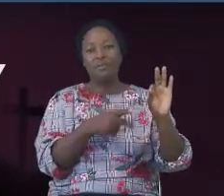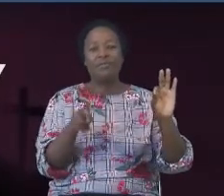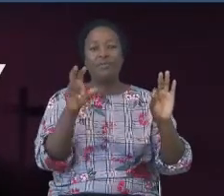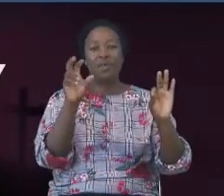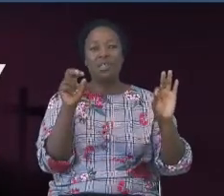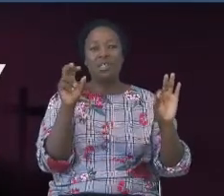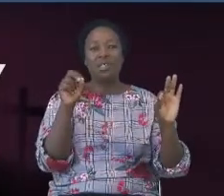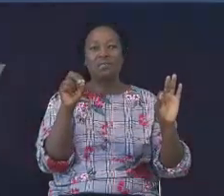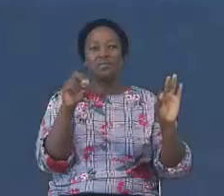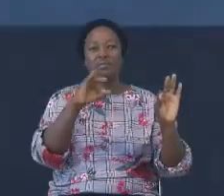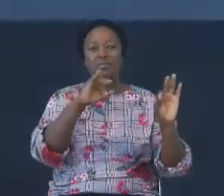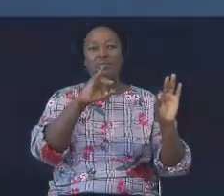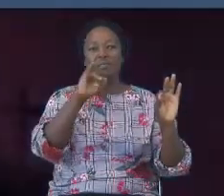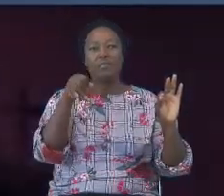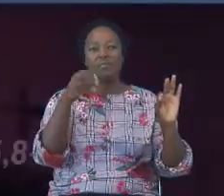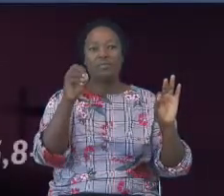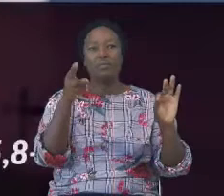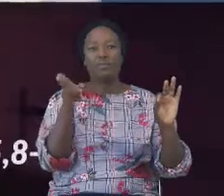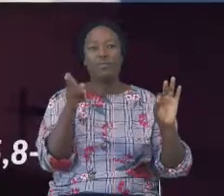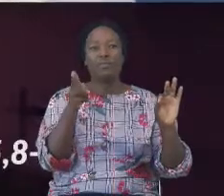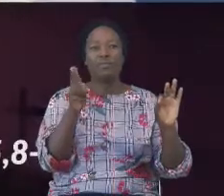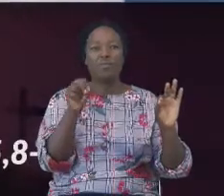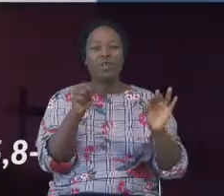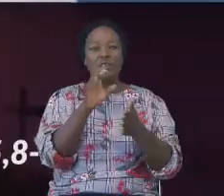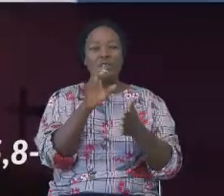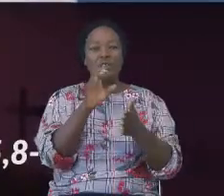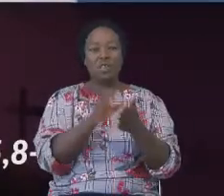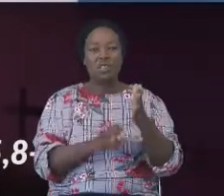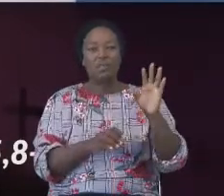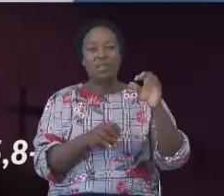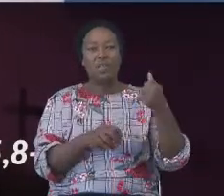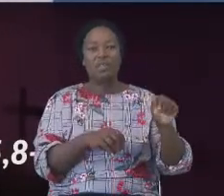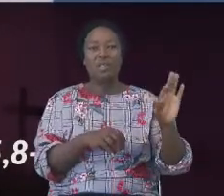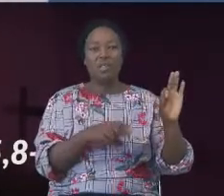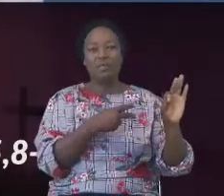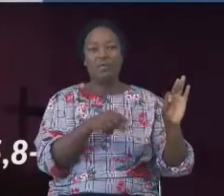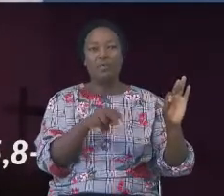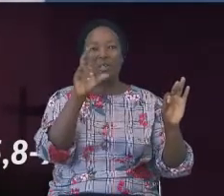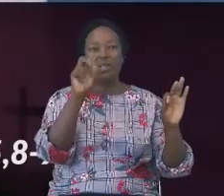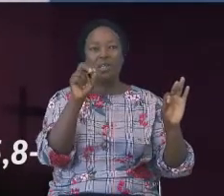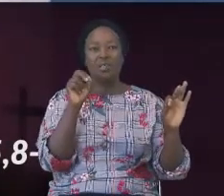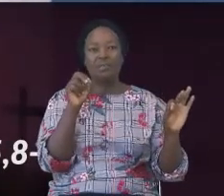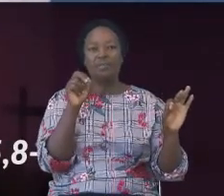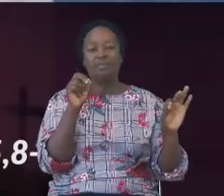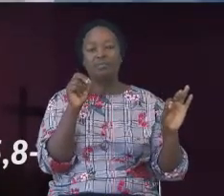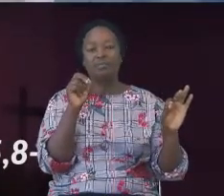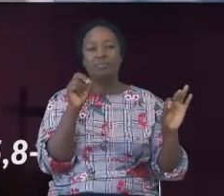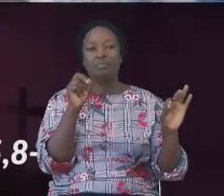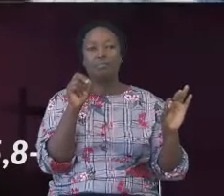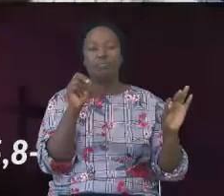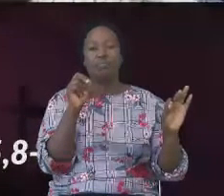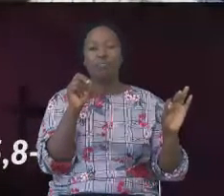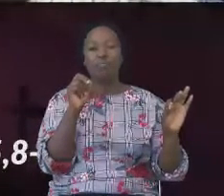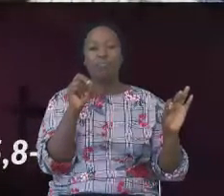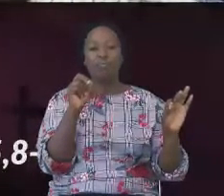19, verse 30. John chapter 19, verse